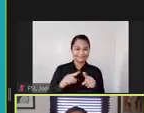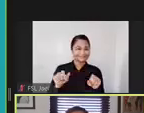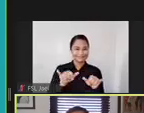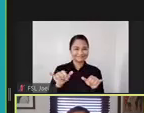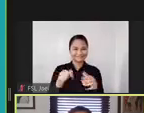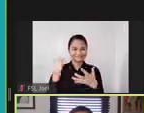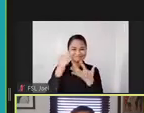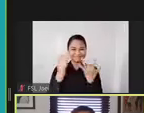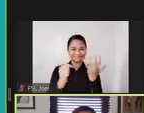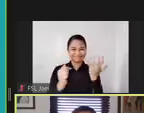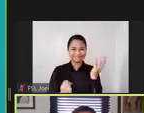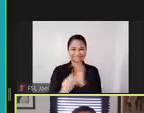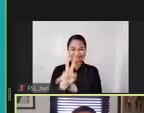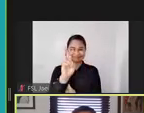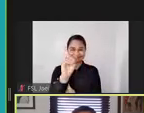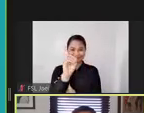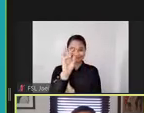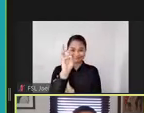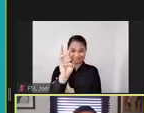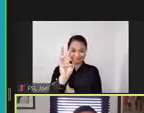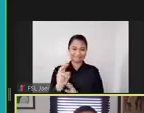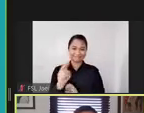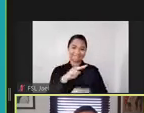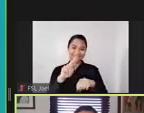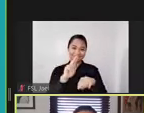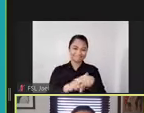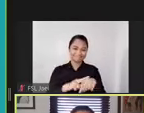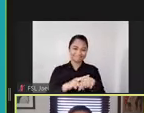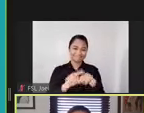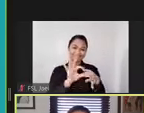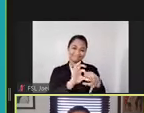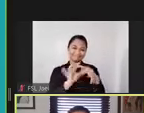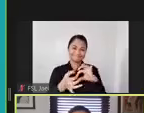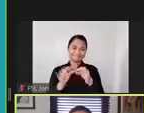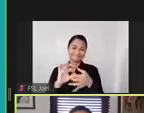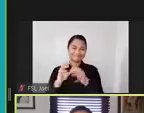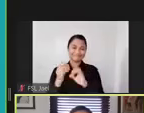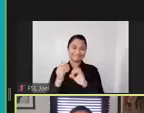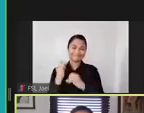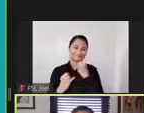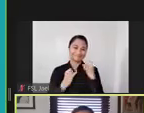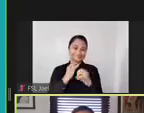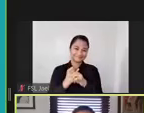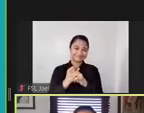federations that are part of the Olympic movement. Next slide, please.